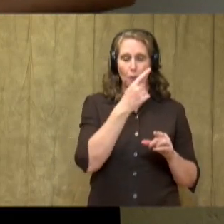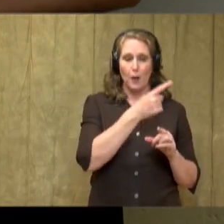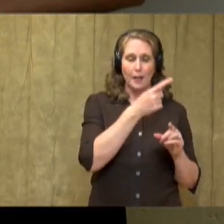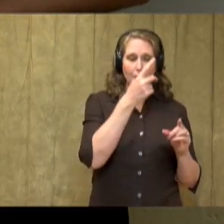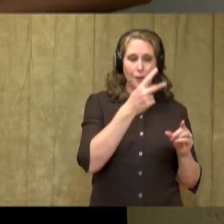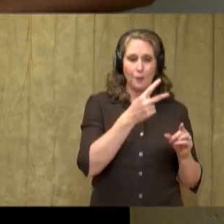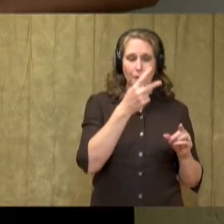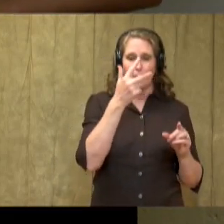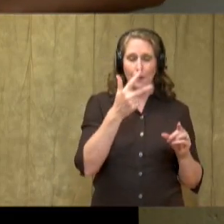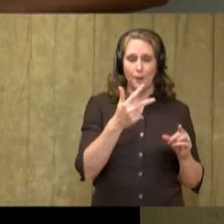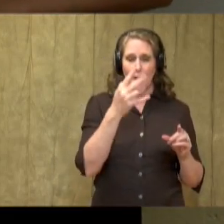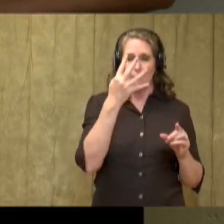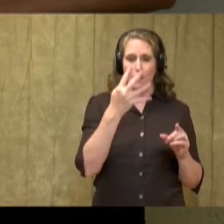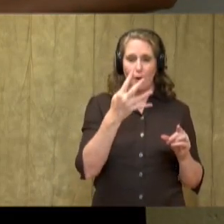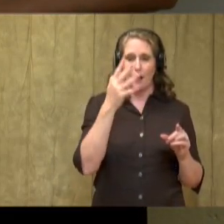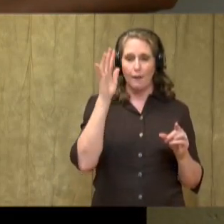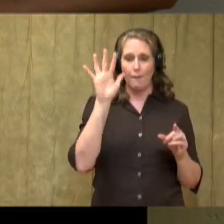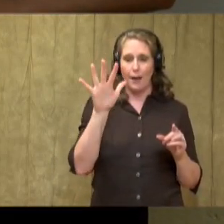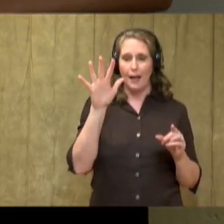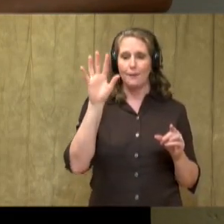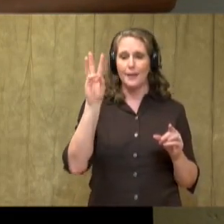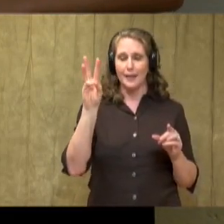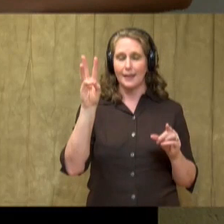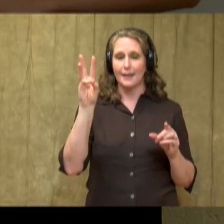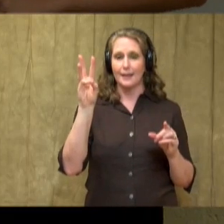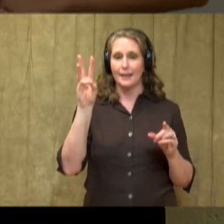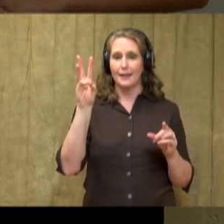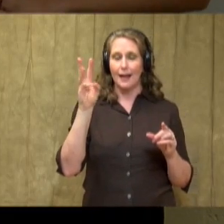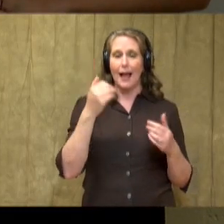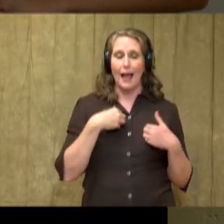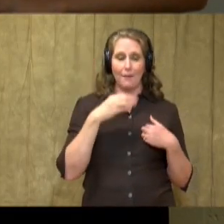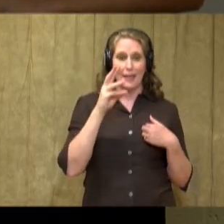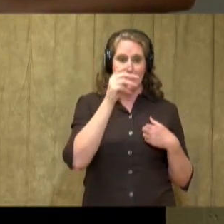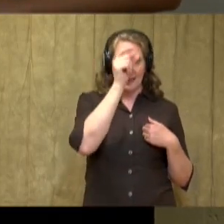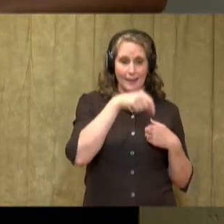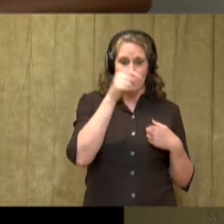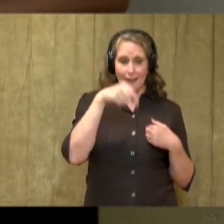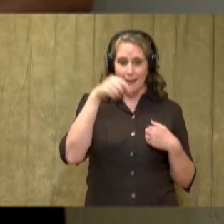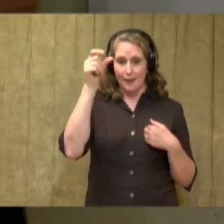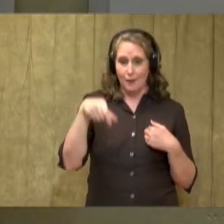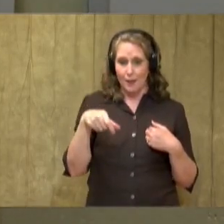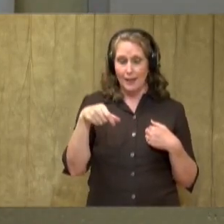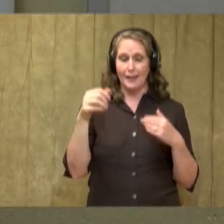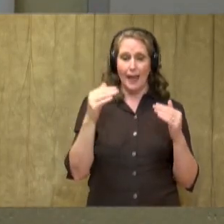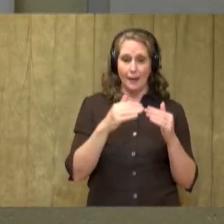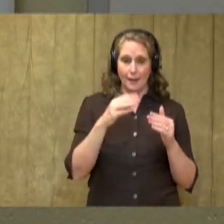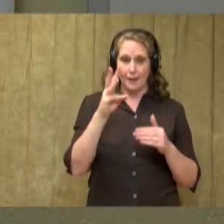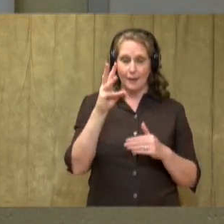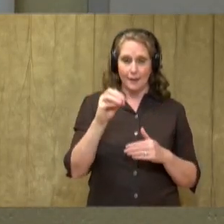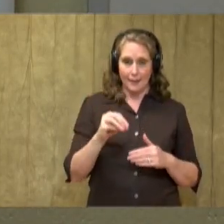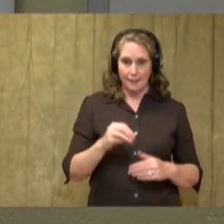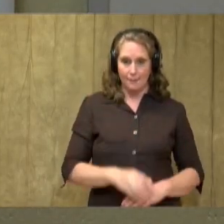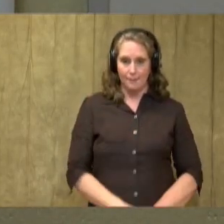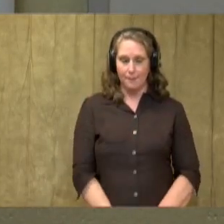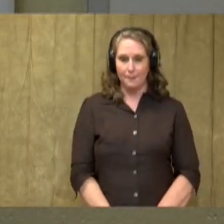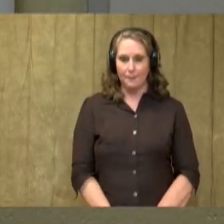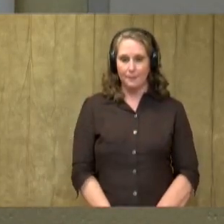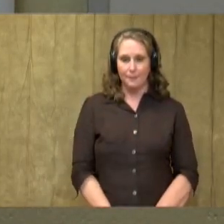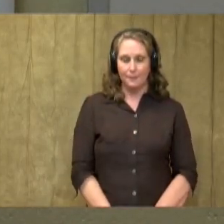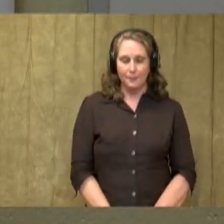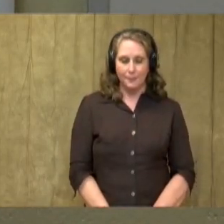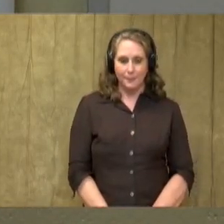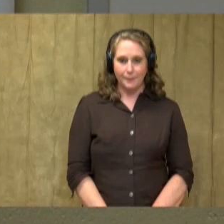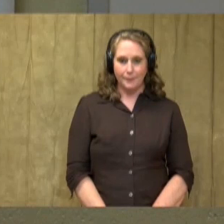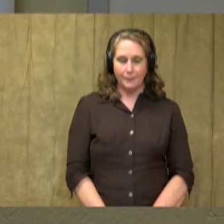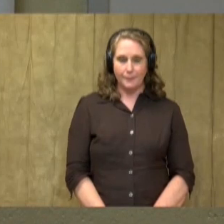2, 3, 4, 5, 6. I have 6 rods. You know that equals 60.